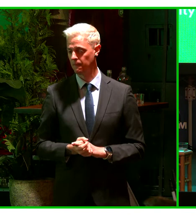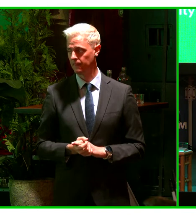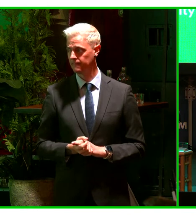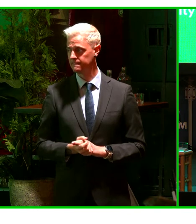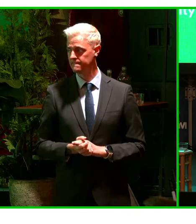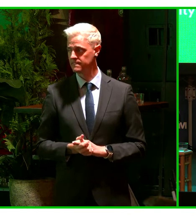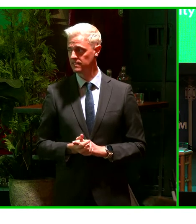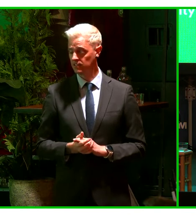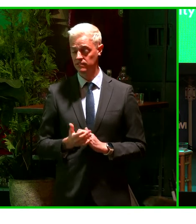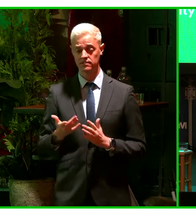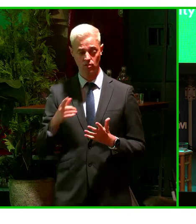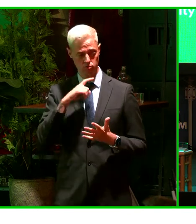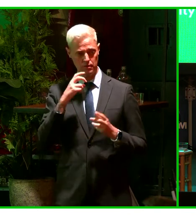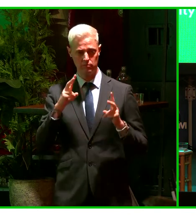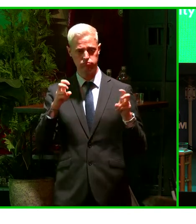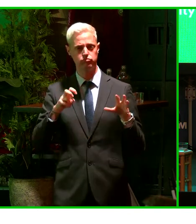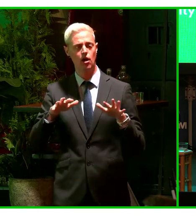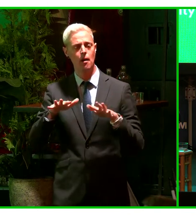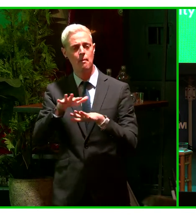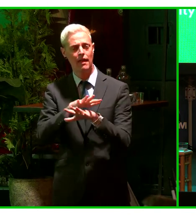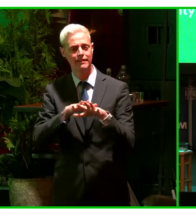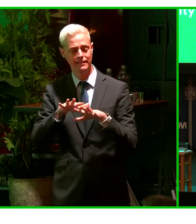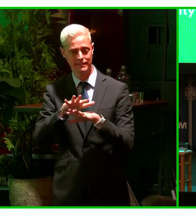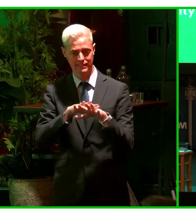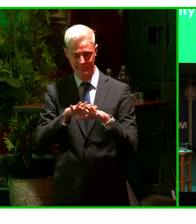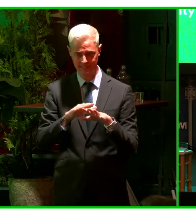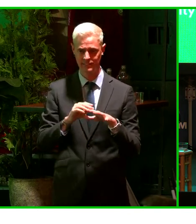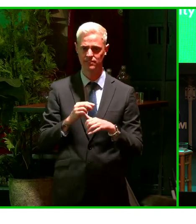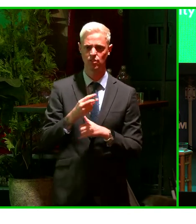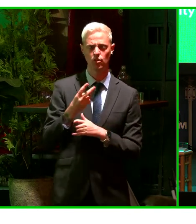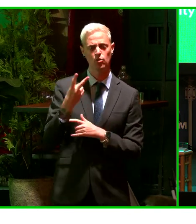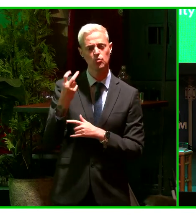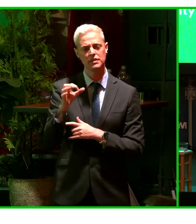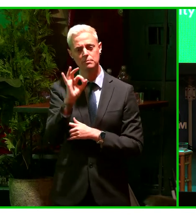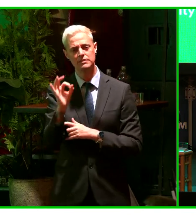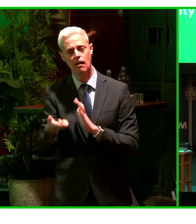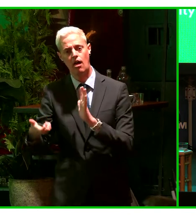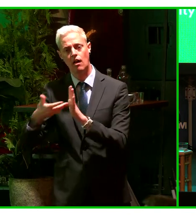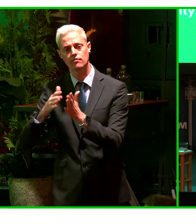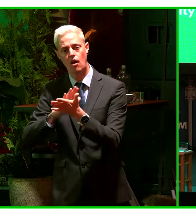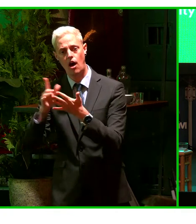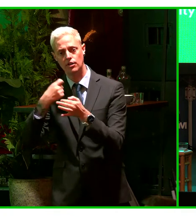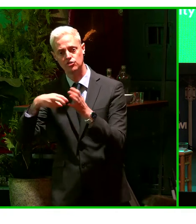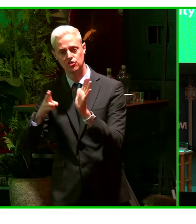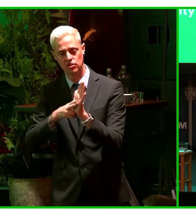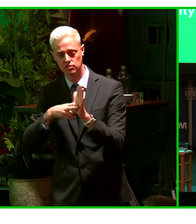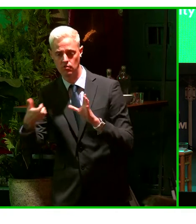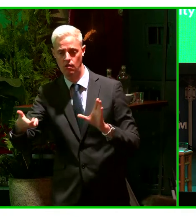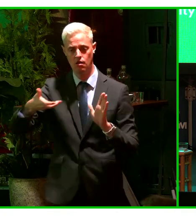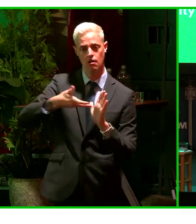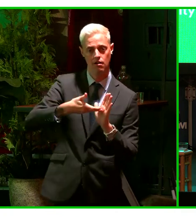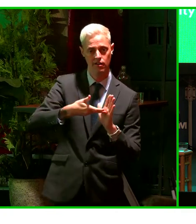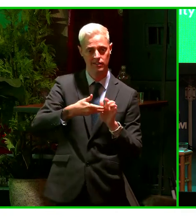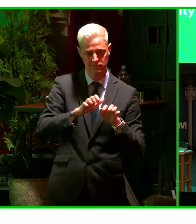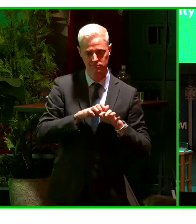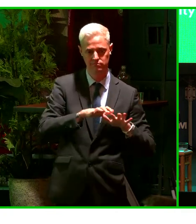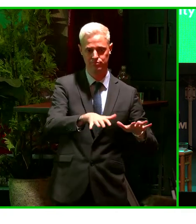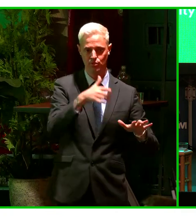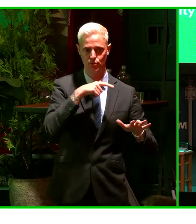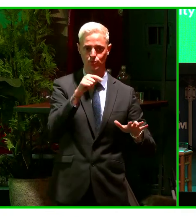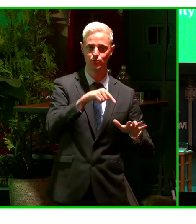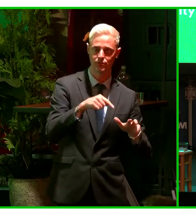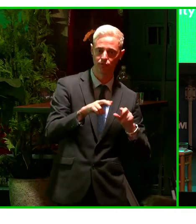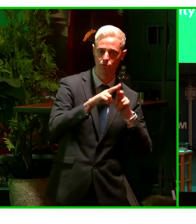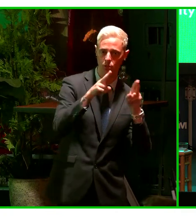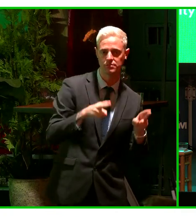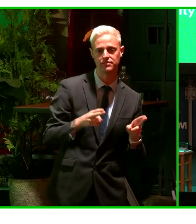looking at blending that up to 20% hydrogen into different settings, into residential properties, commercial properties, and very